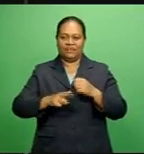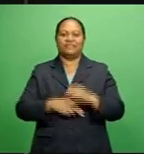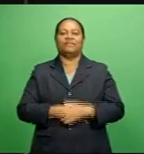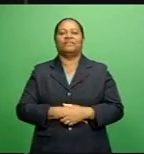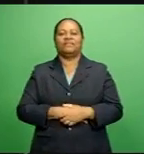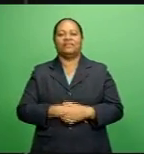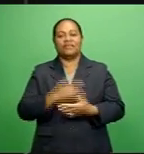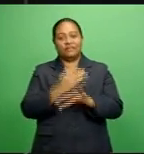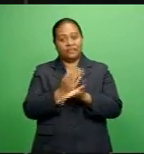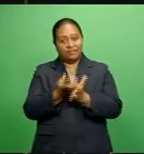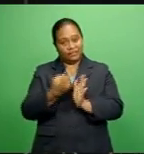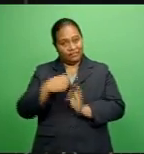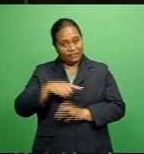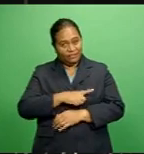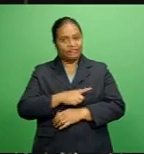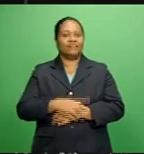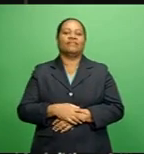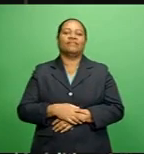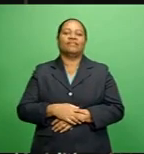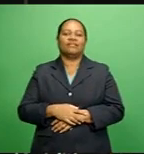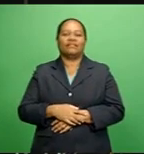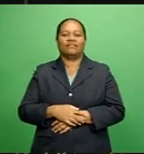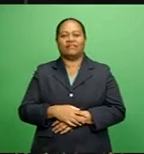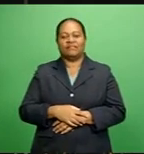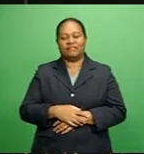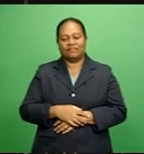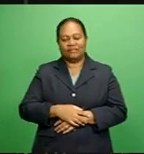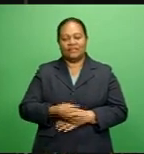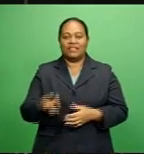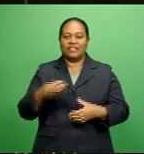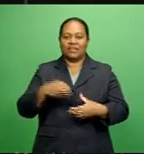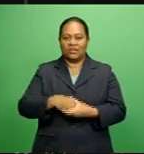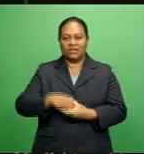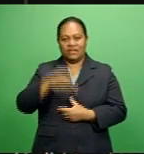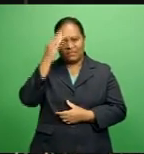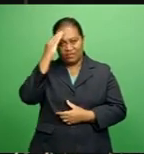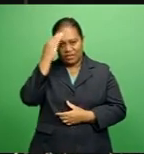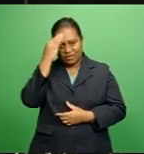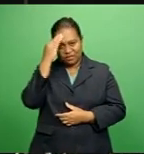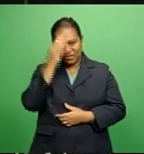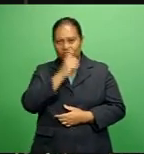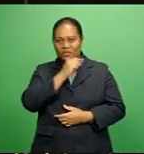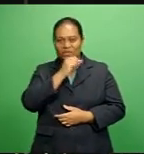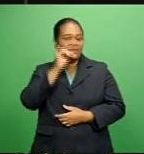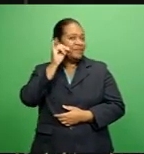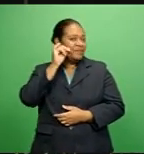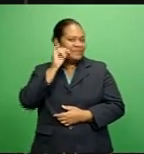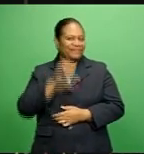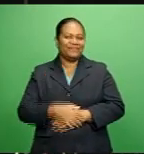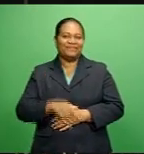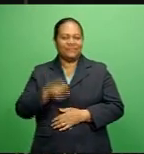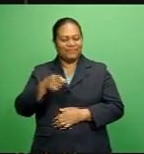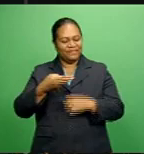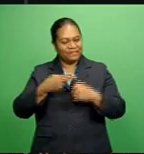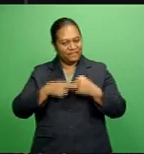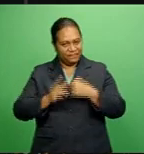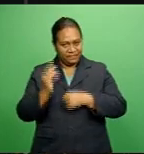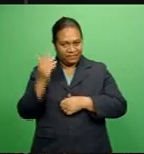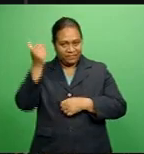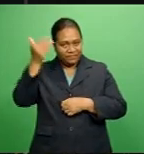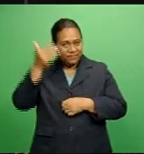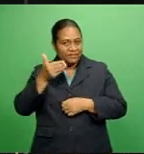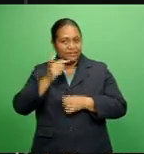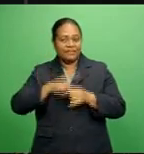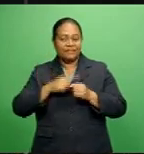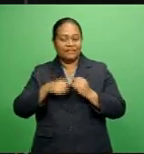fbcnews@fbc.com.fj or share it with us via our various social media accounts including Facebook, Twitter and Instagram. That's your news for this evening.